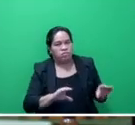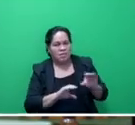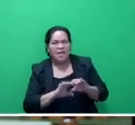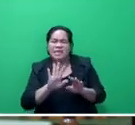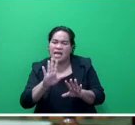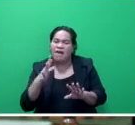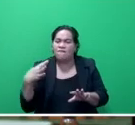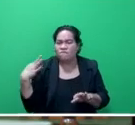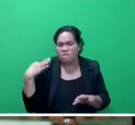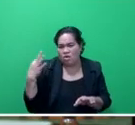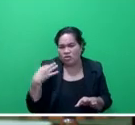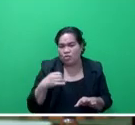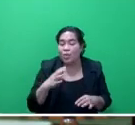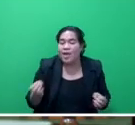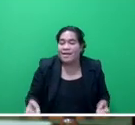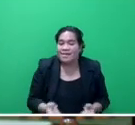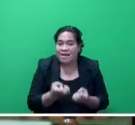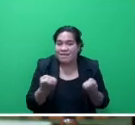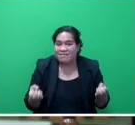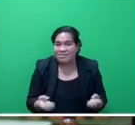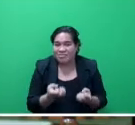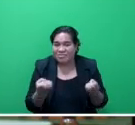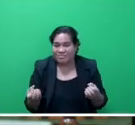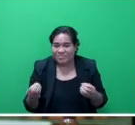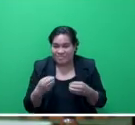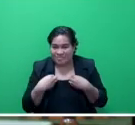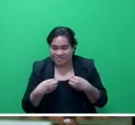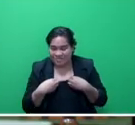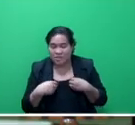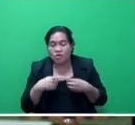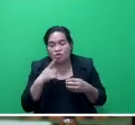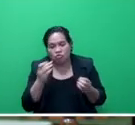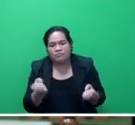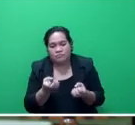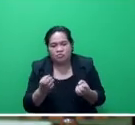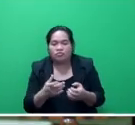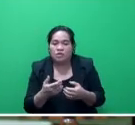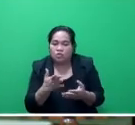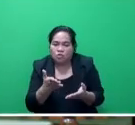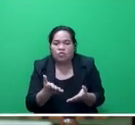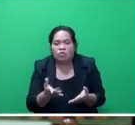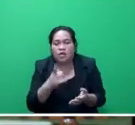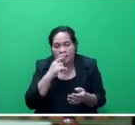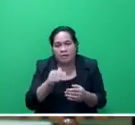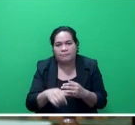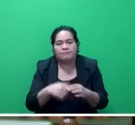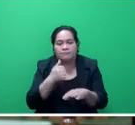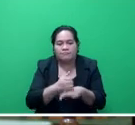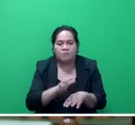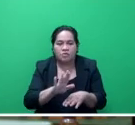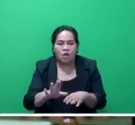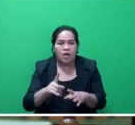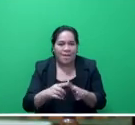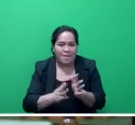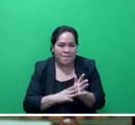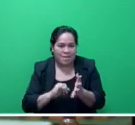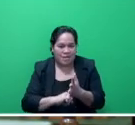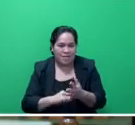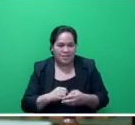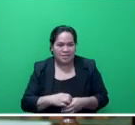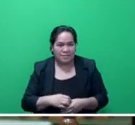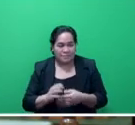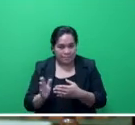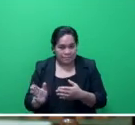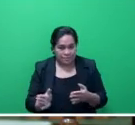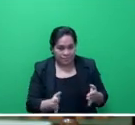encourage businesses who can register and implement VMS now to do so. VAT deferral, Mr. Speaker, sir. Government will implement structural